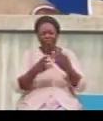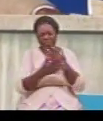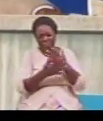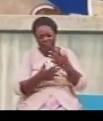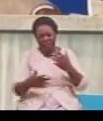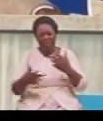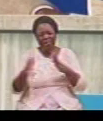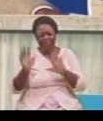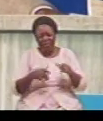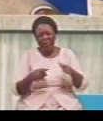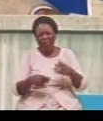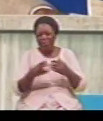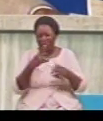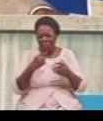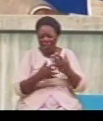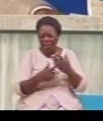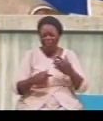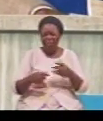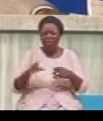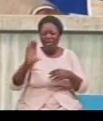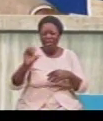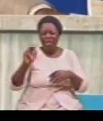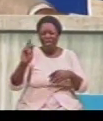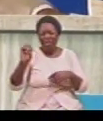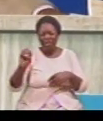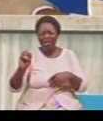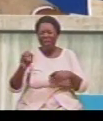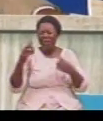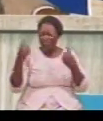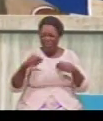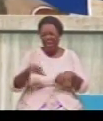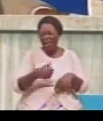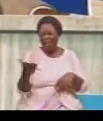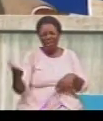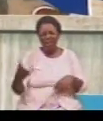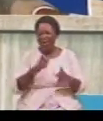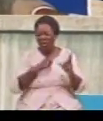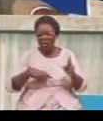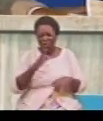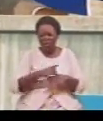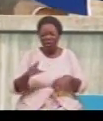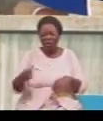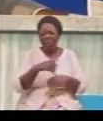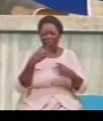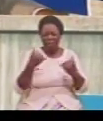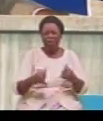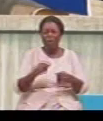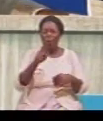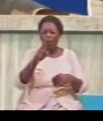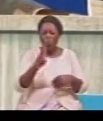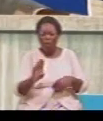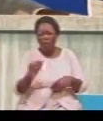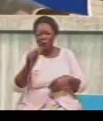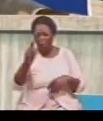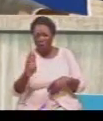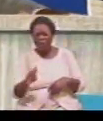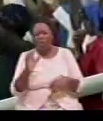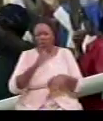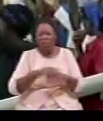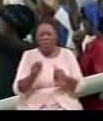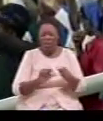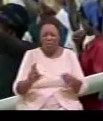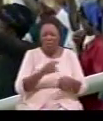ulcer, pain, whatever, Lord, touch them now. One by one, touch